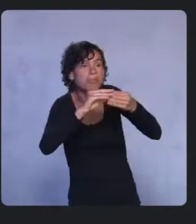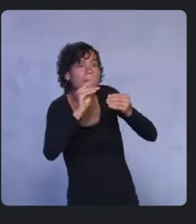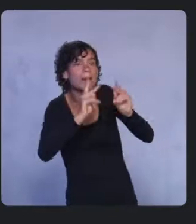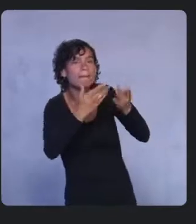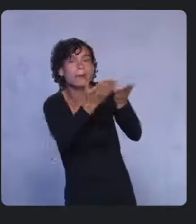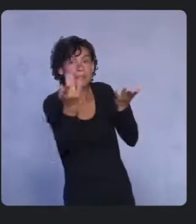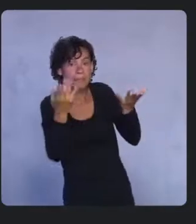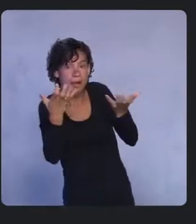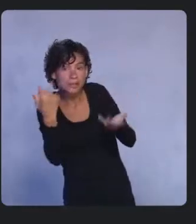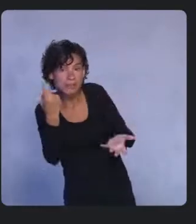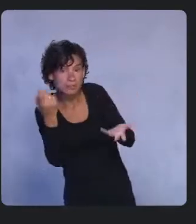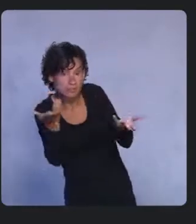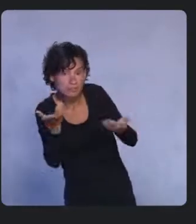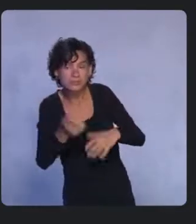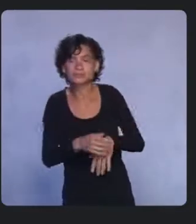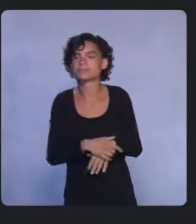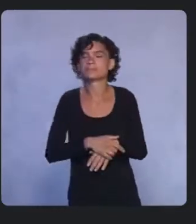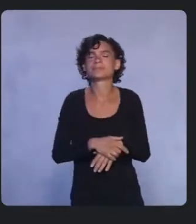home?